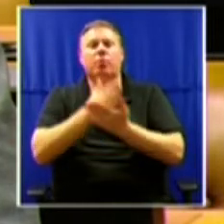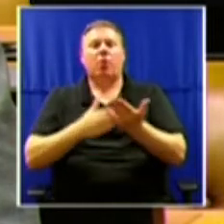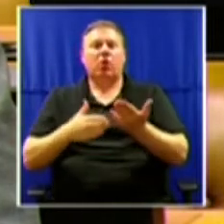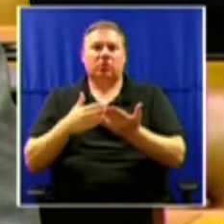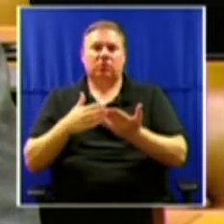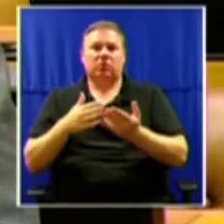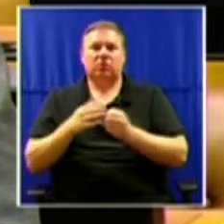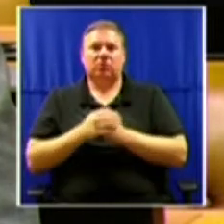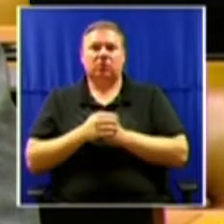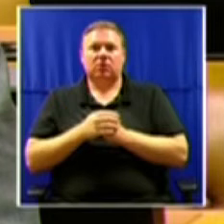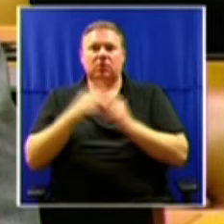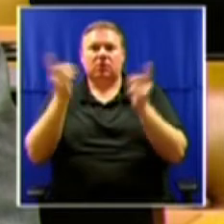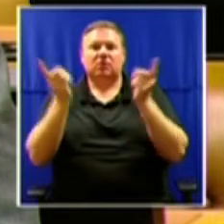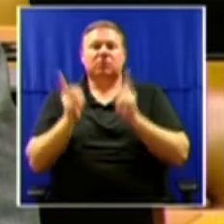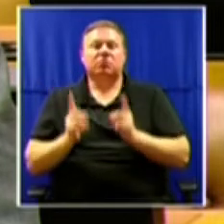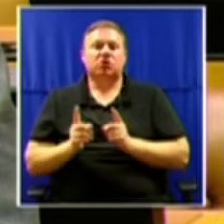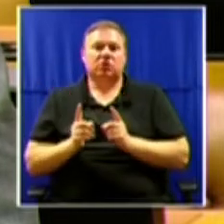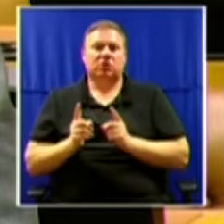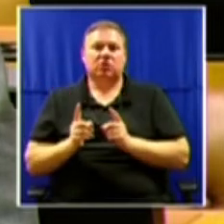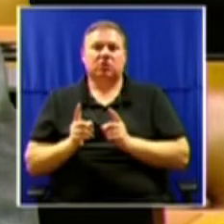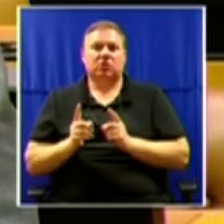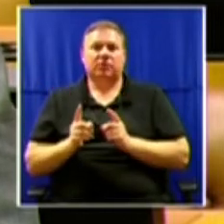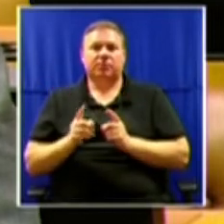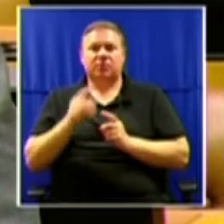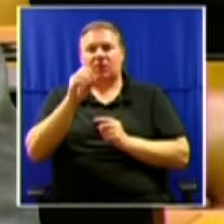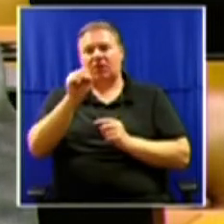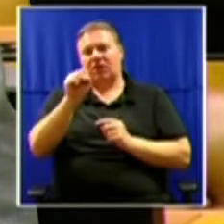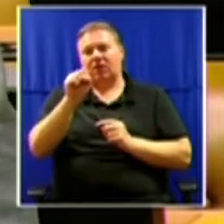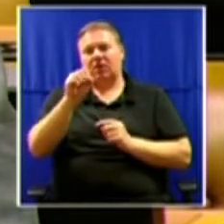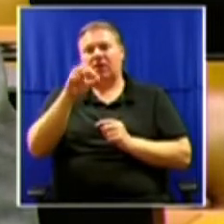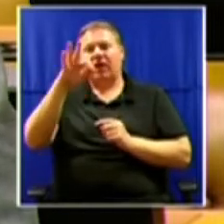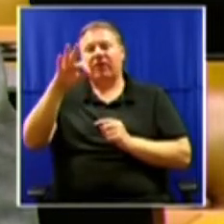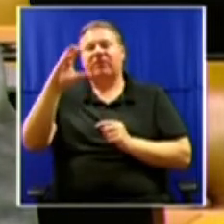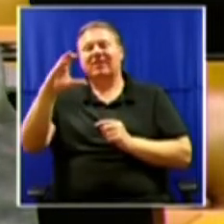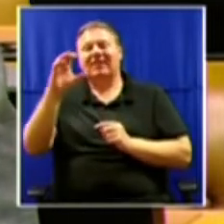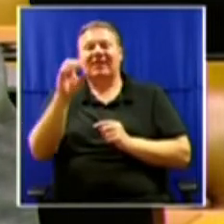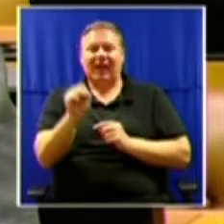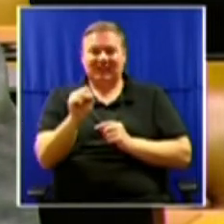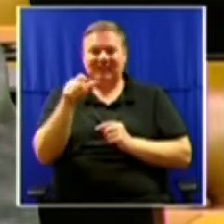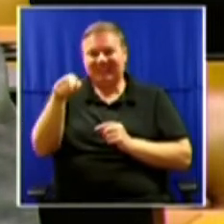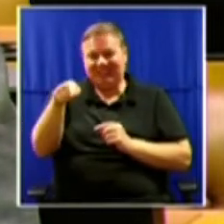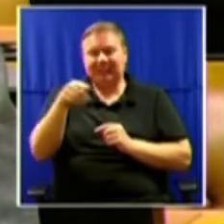the specialization in the FCS.